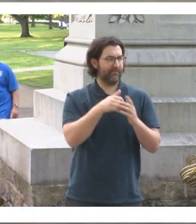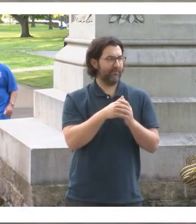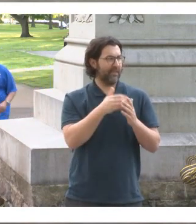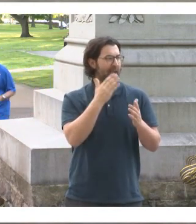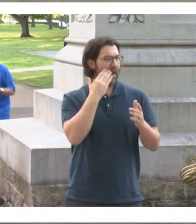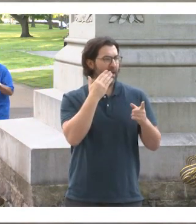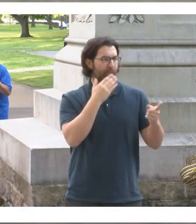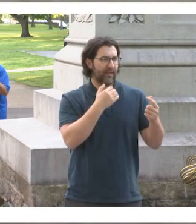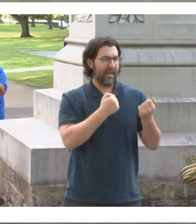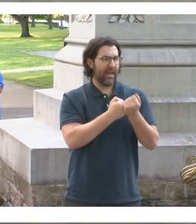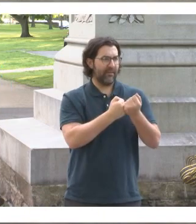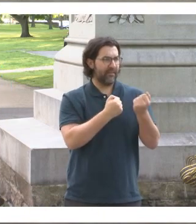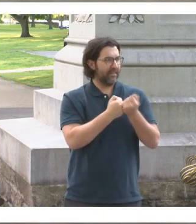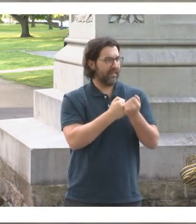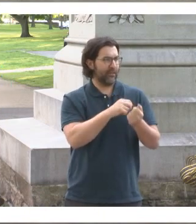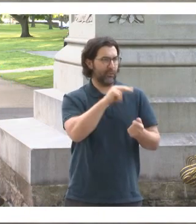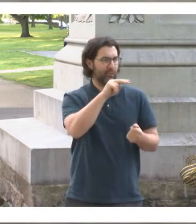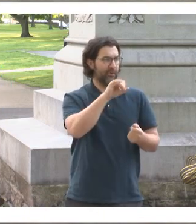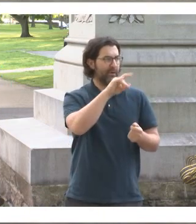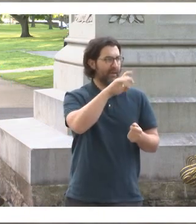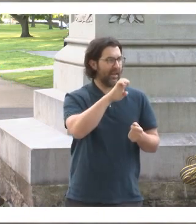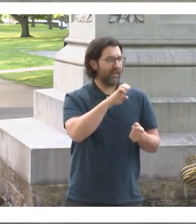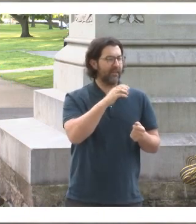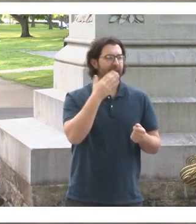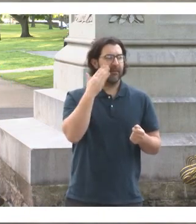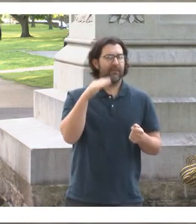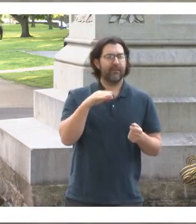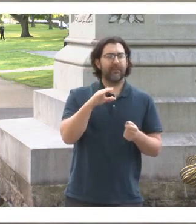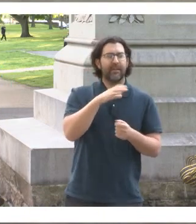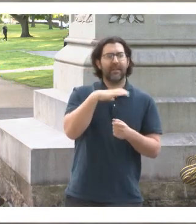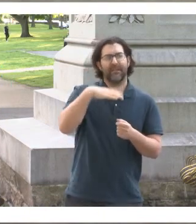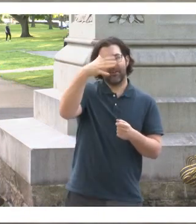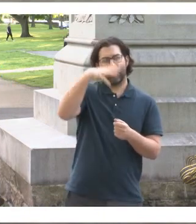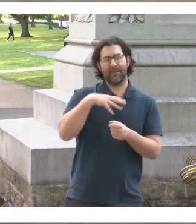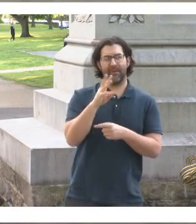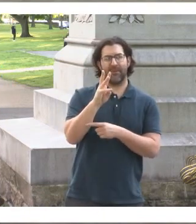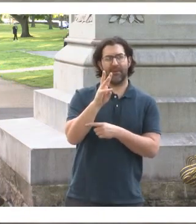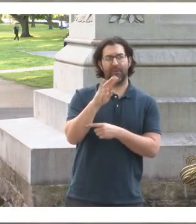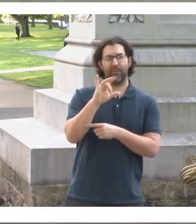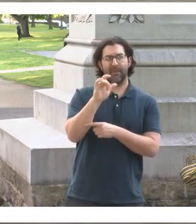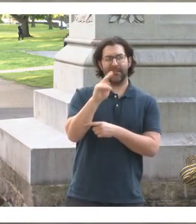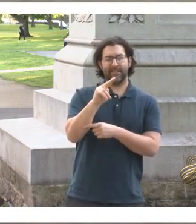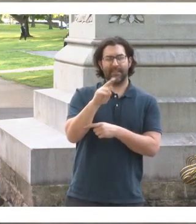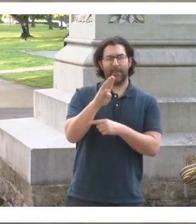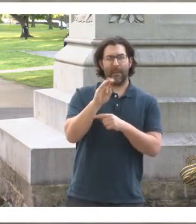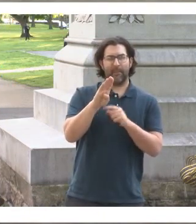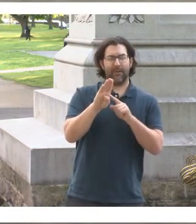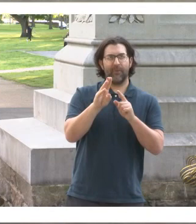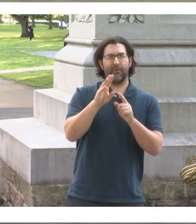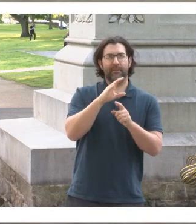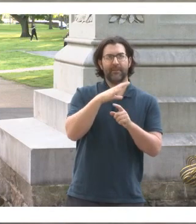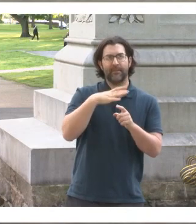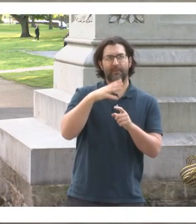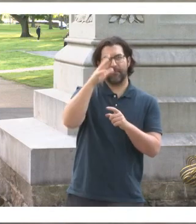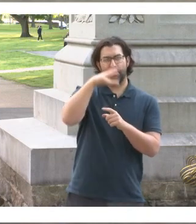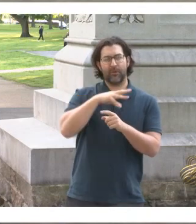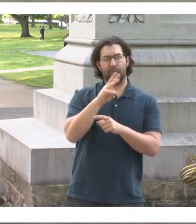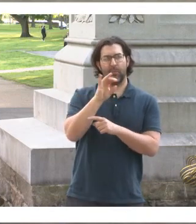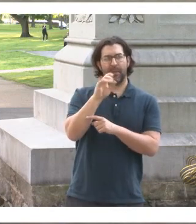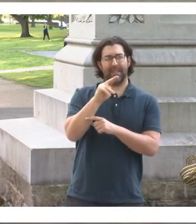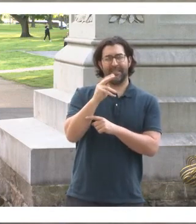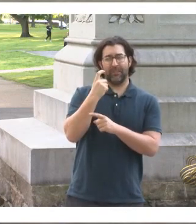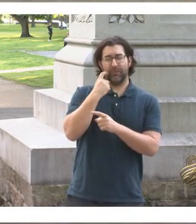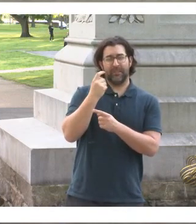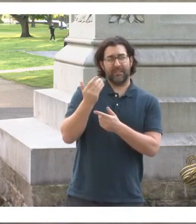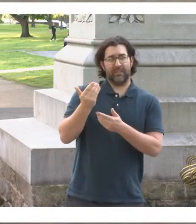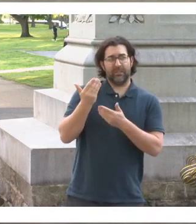he advocates for the north side. So now, Bob, I got hit, Councilman Wilson. Councilman Wilson, I got hit with a new